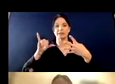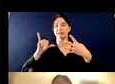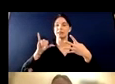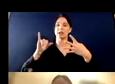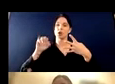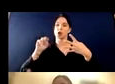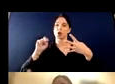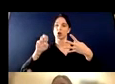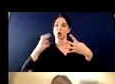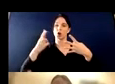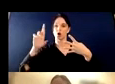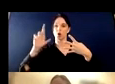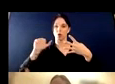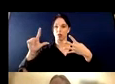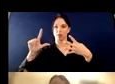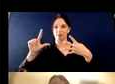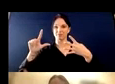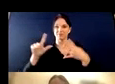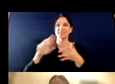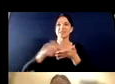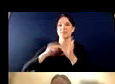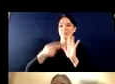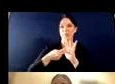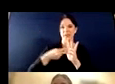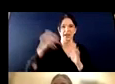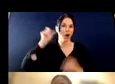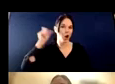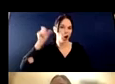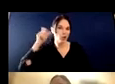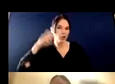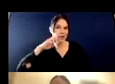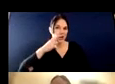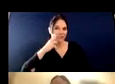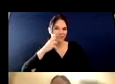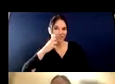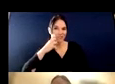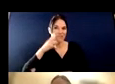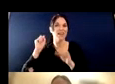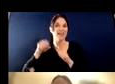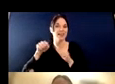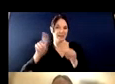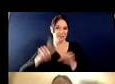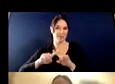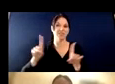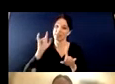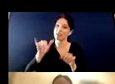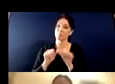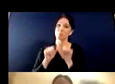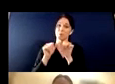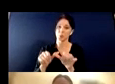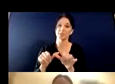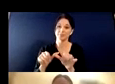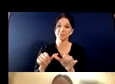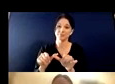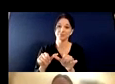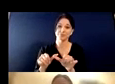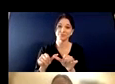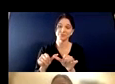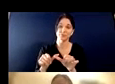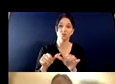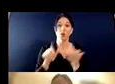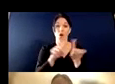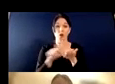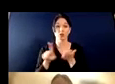the cochlea, or the auditory nerve. A sensory neural hearing difference is permanent. There's also a